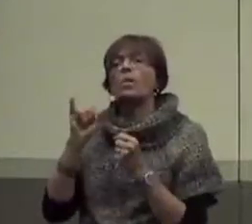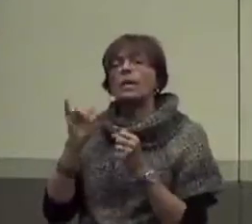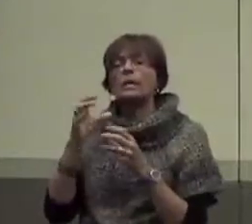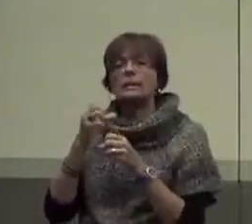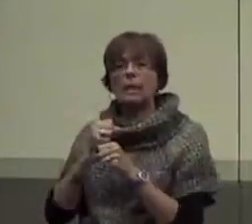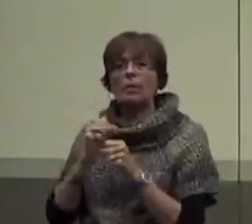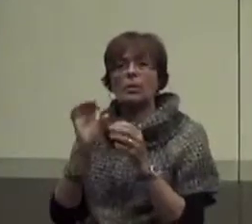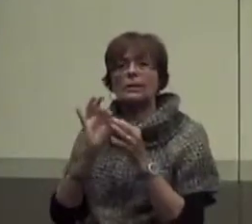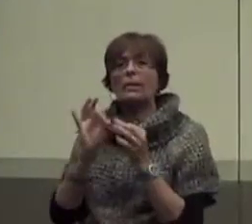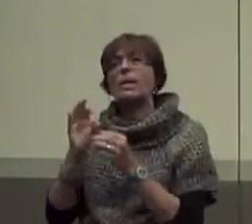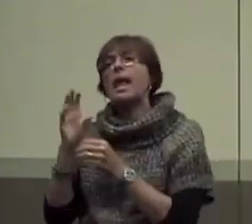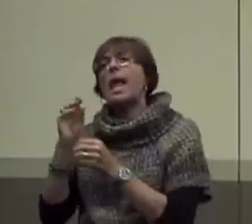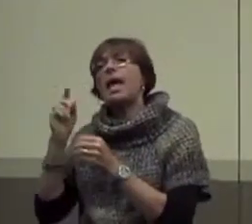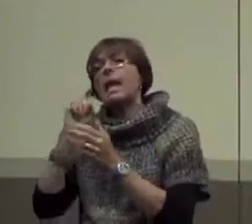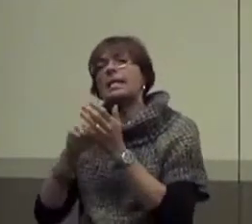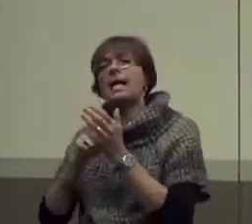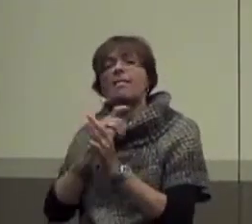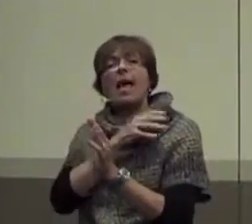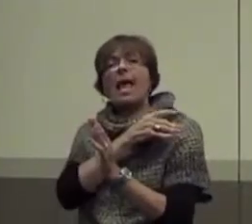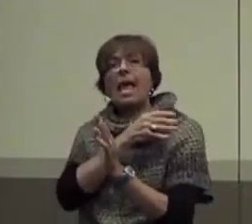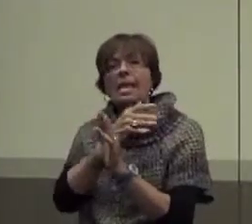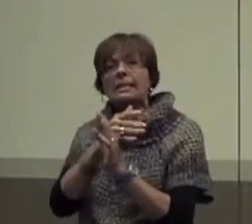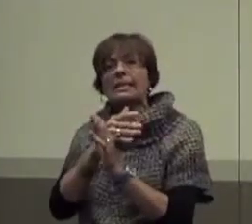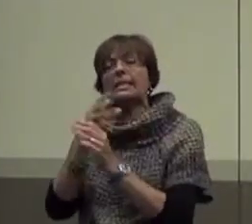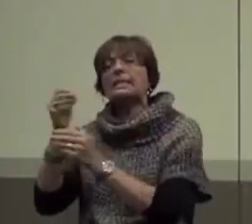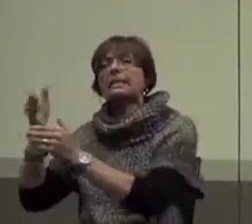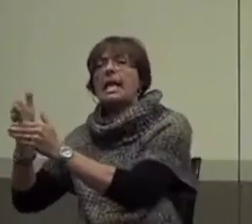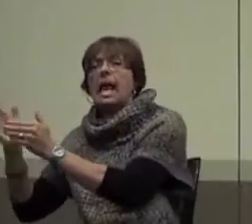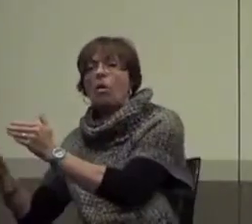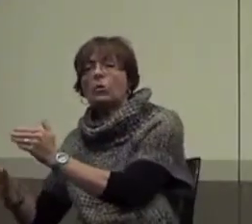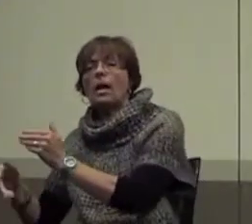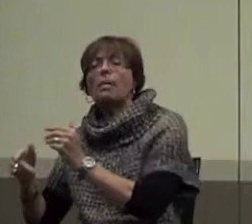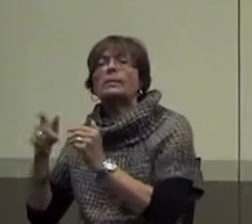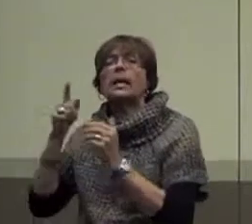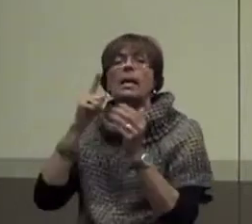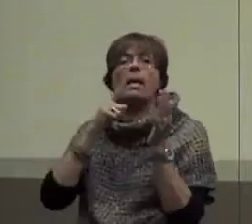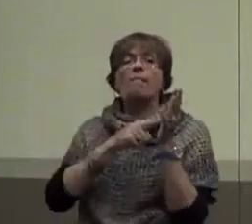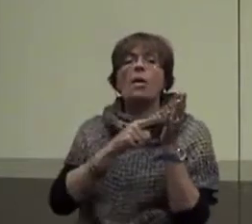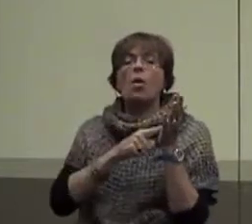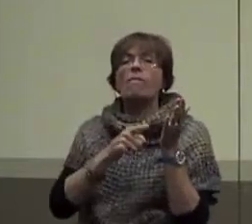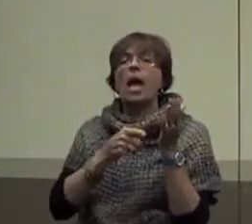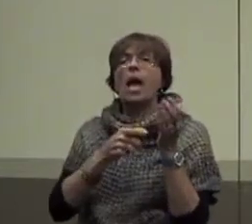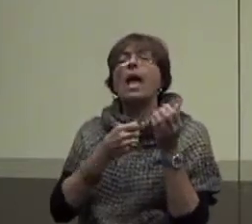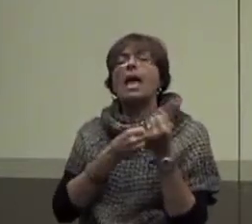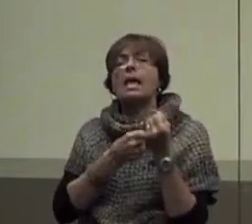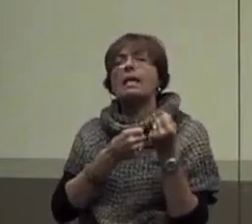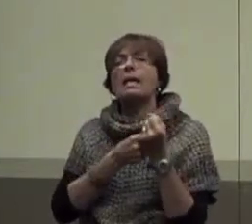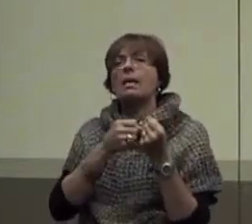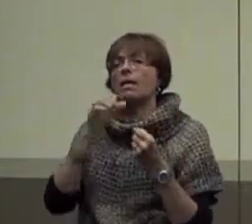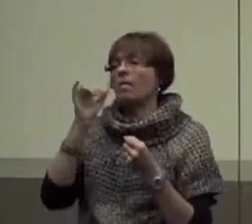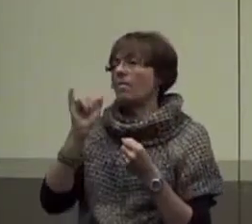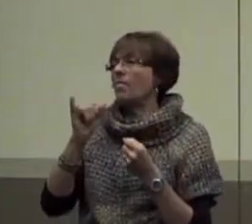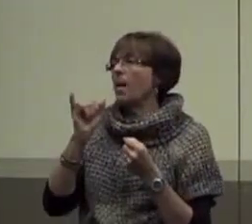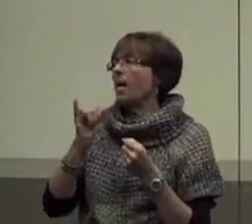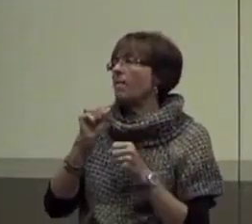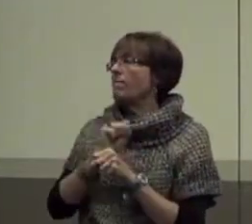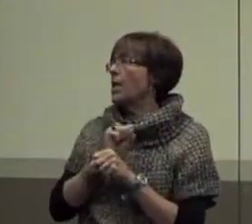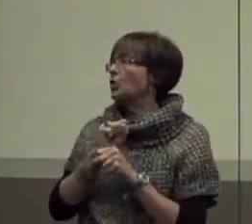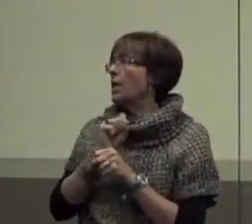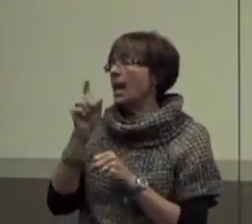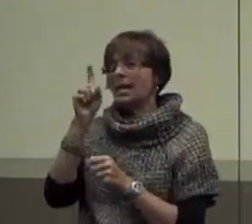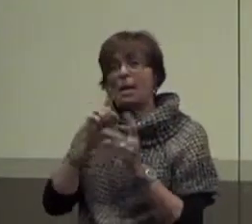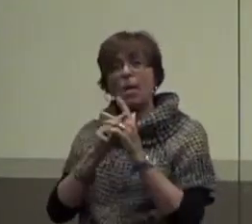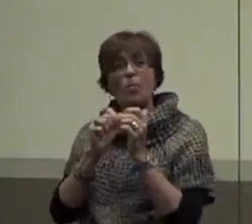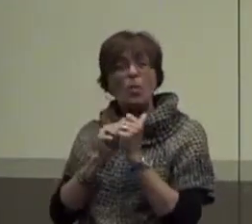identify the antecedents and outcomes. You're going to verify the function, and of course, tell her, I really want to come up with the most accurate